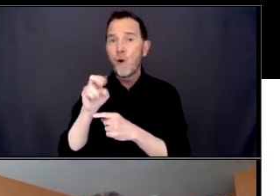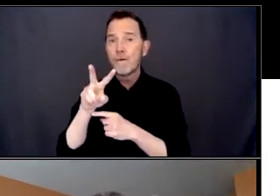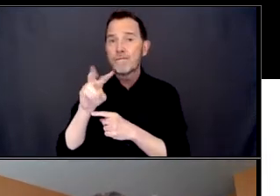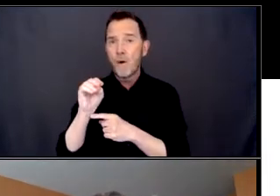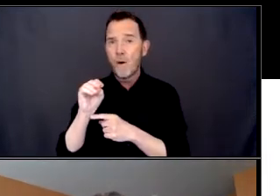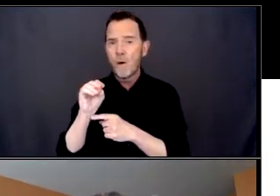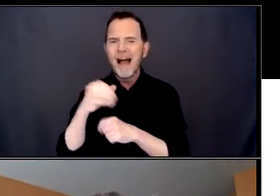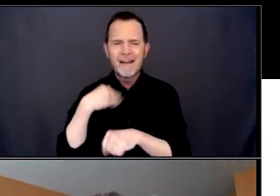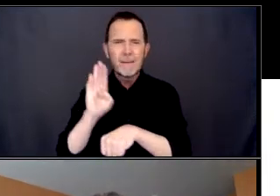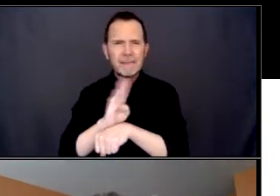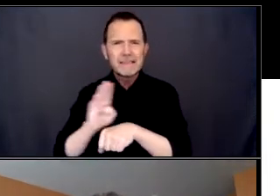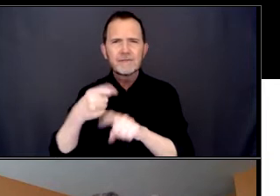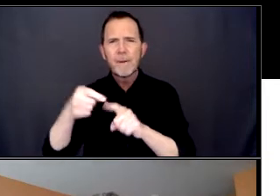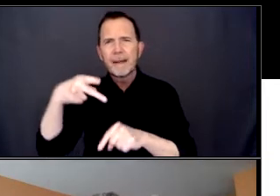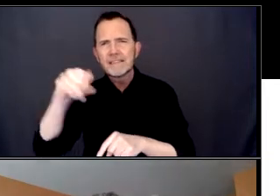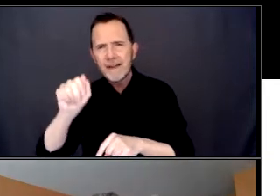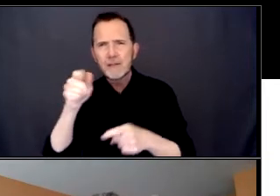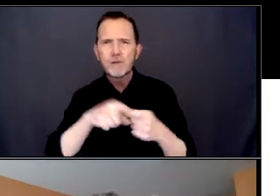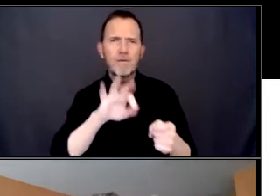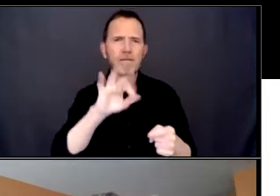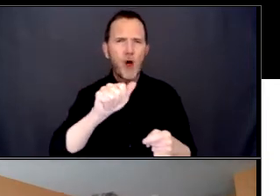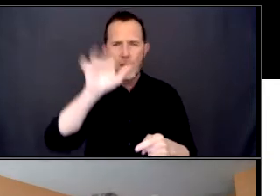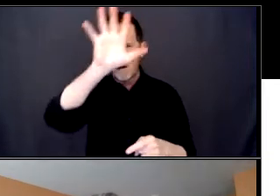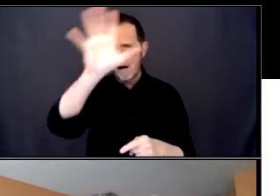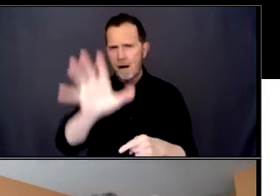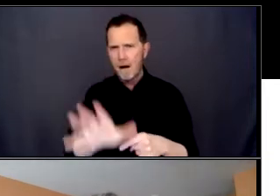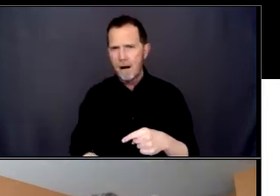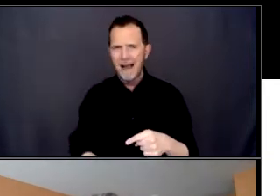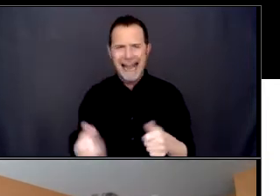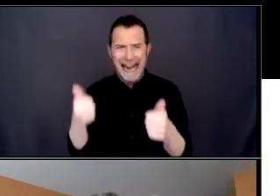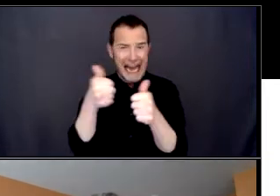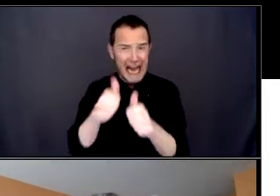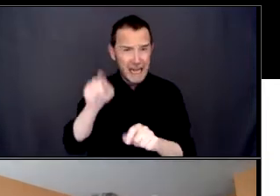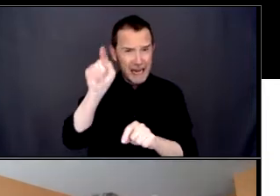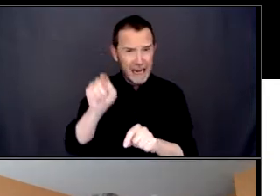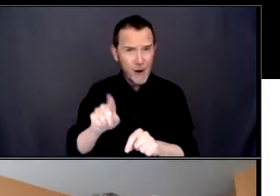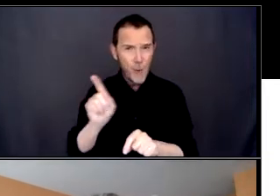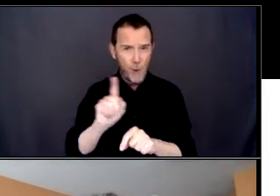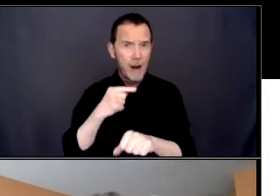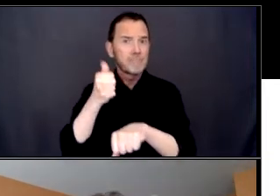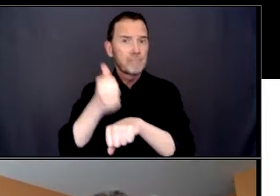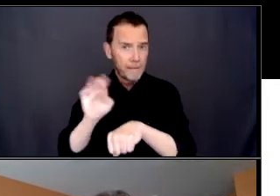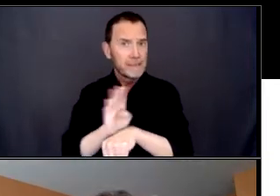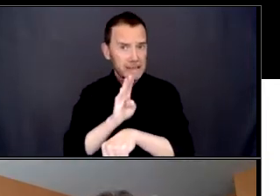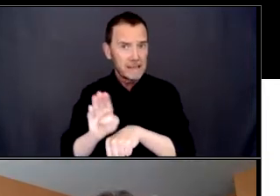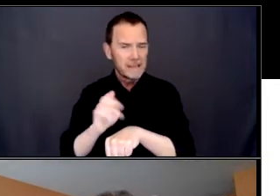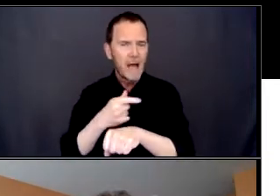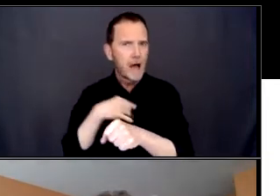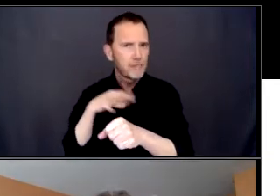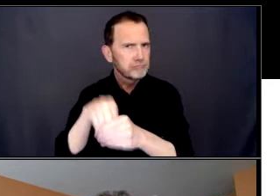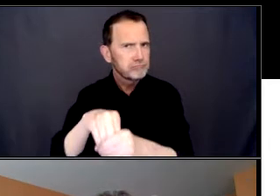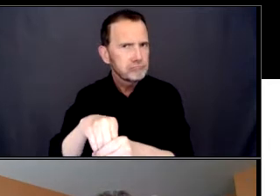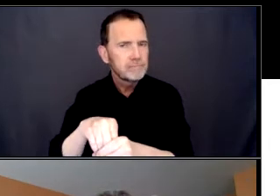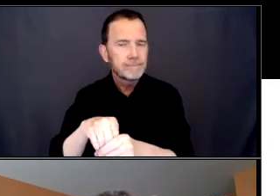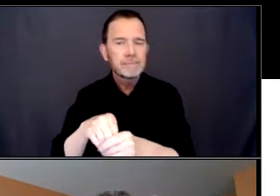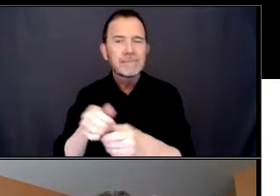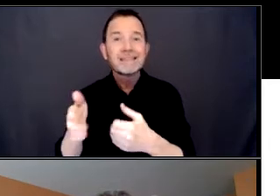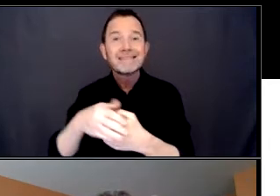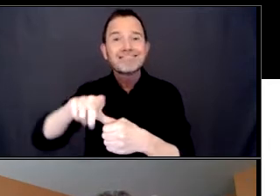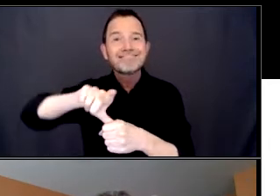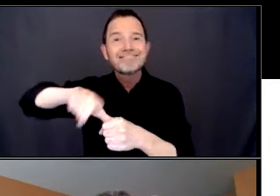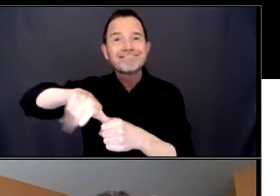all the way down to Florida, one of the things that I try to do always is to engage myself and partner with any organization that's